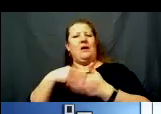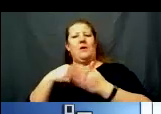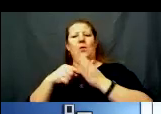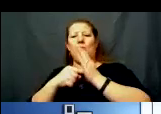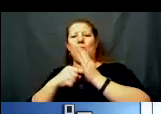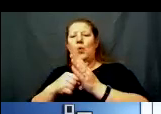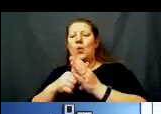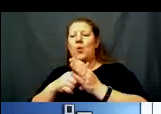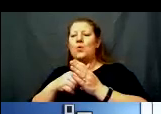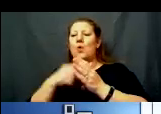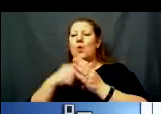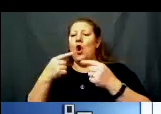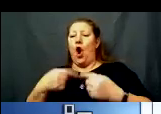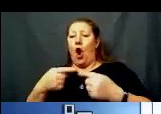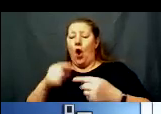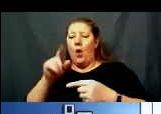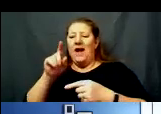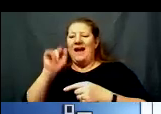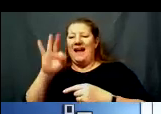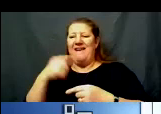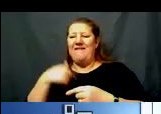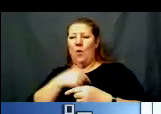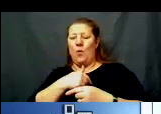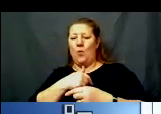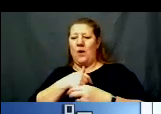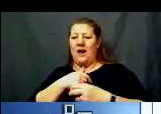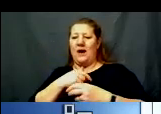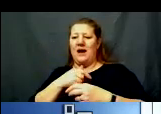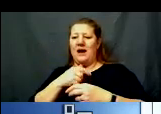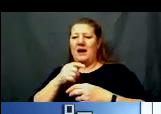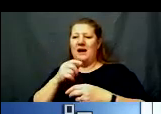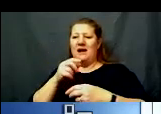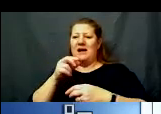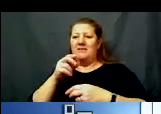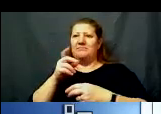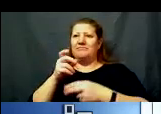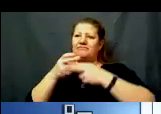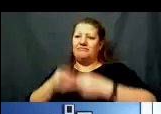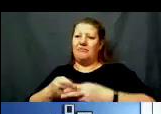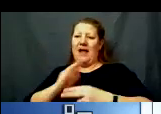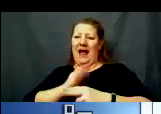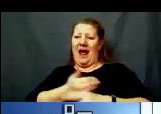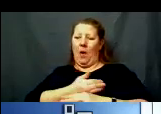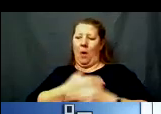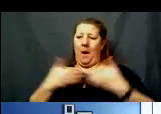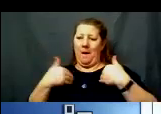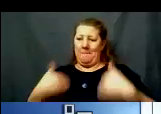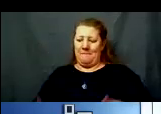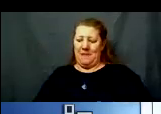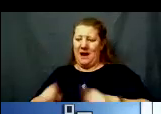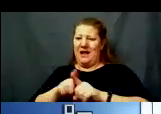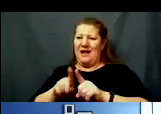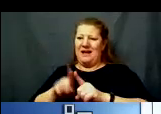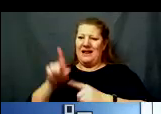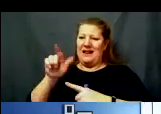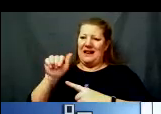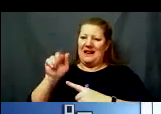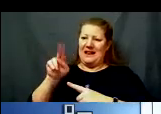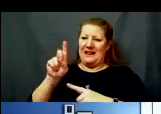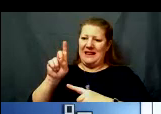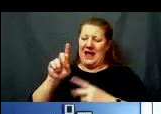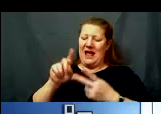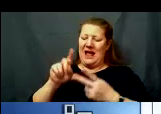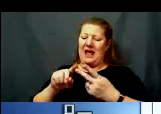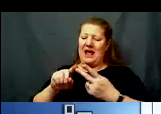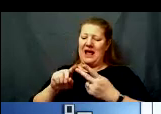that if we redefine our bodies as land, as homes, as part of the environment, then we can much